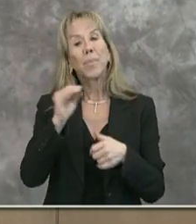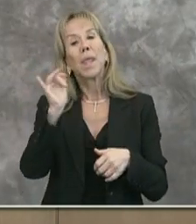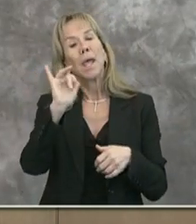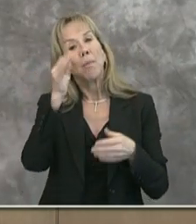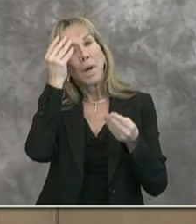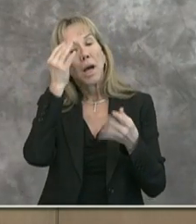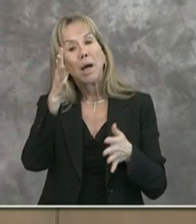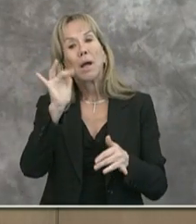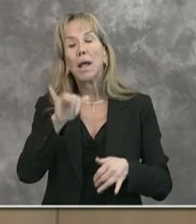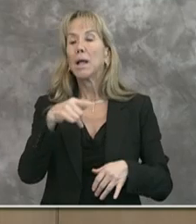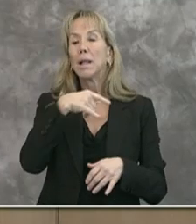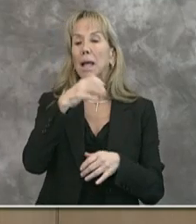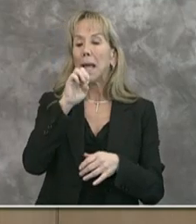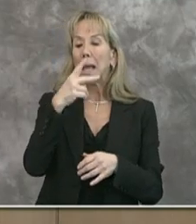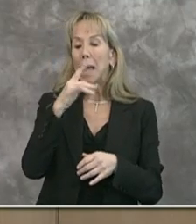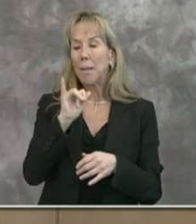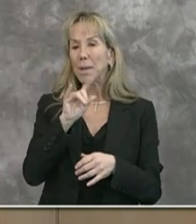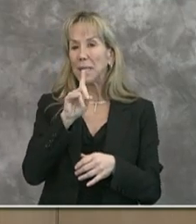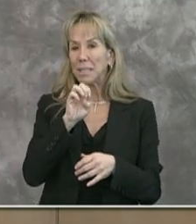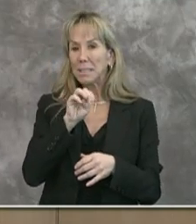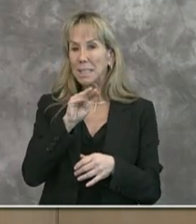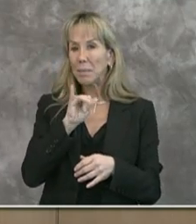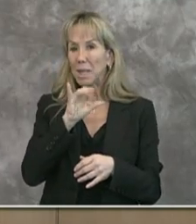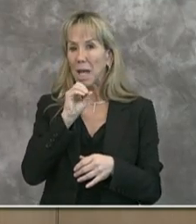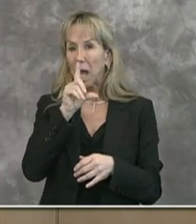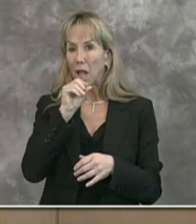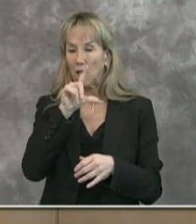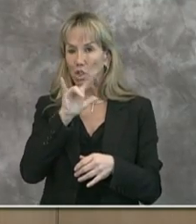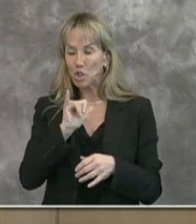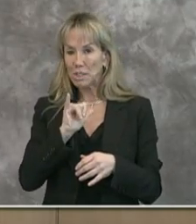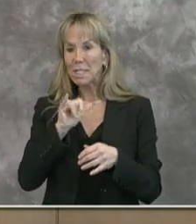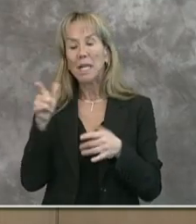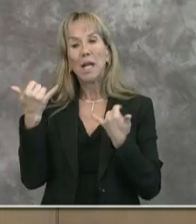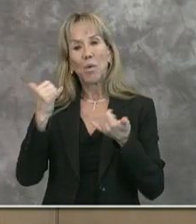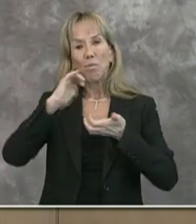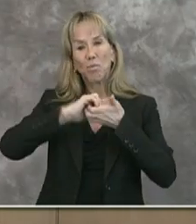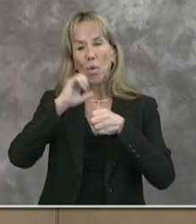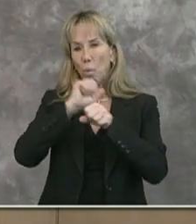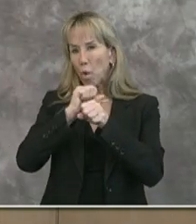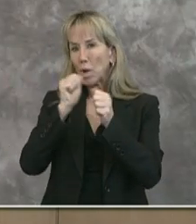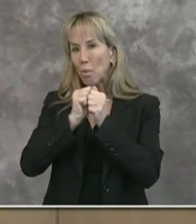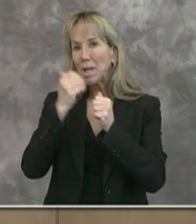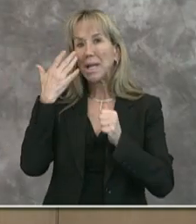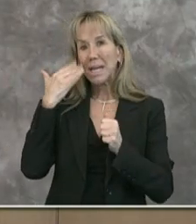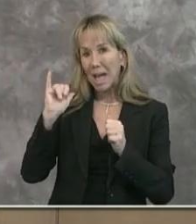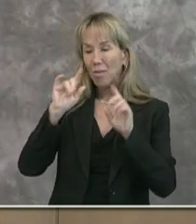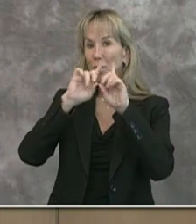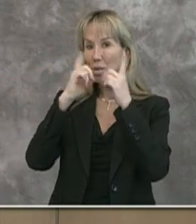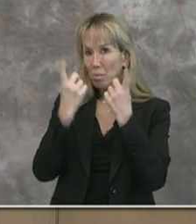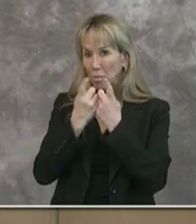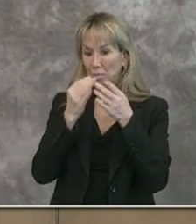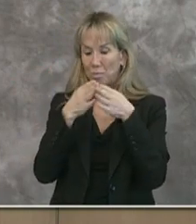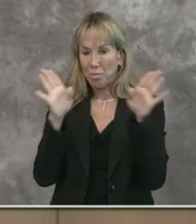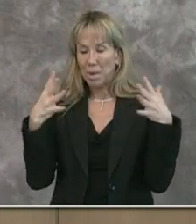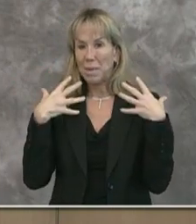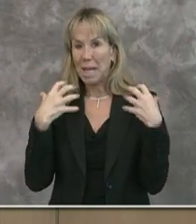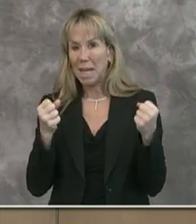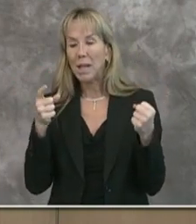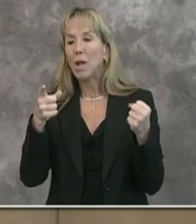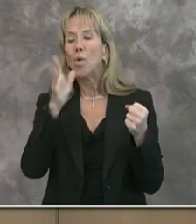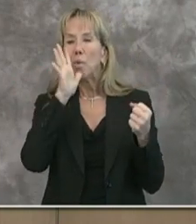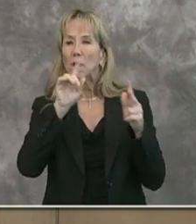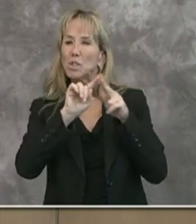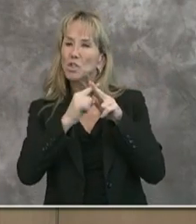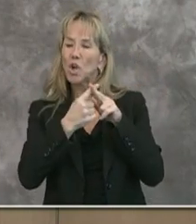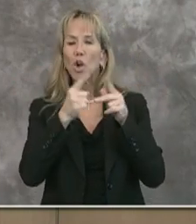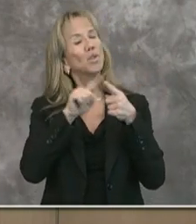that our epidemiology and laboratory program is working with the California Department of Public Health to be a part of a community surveillance